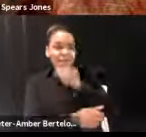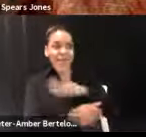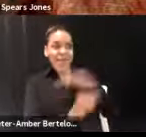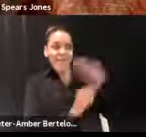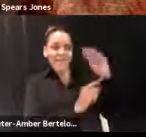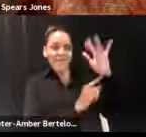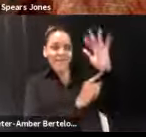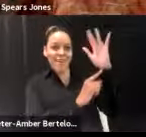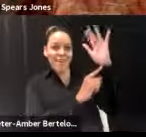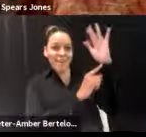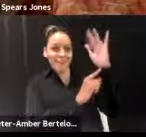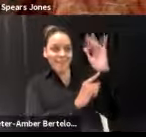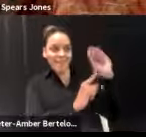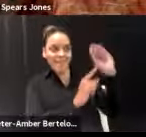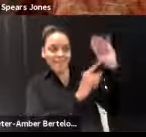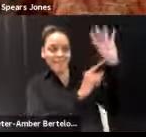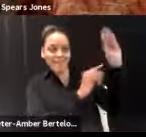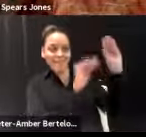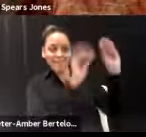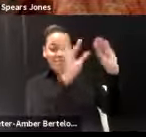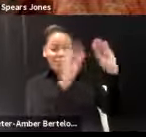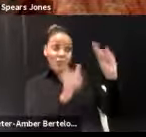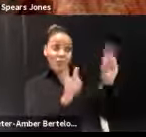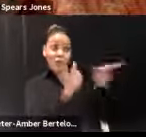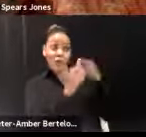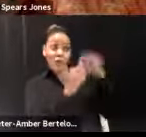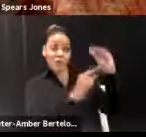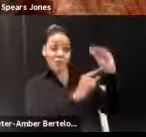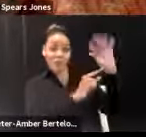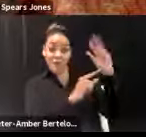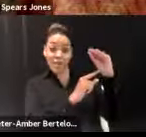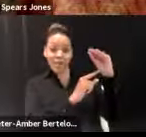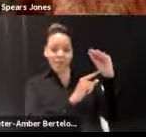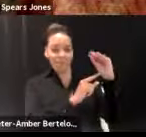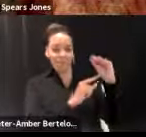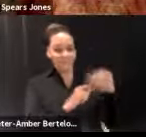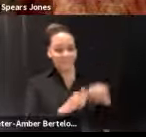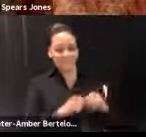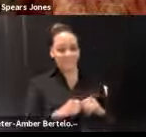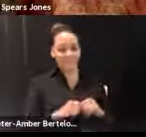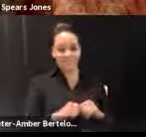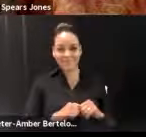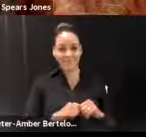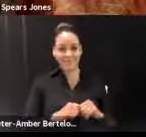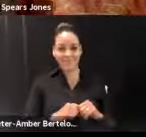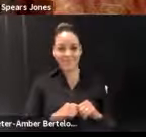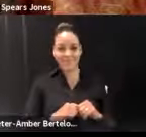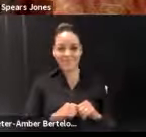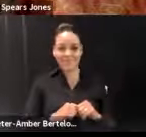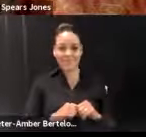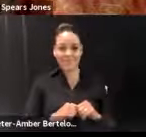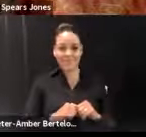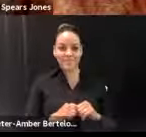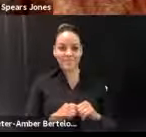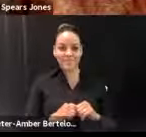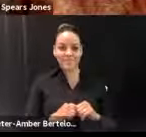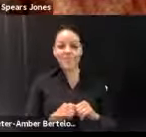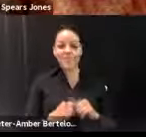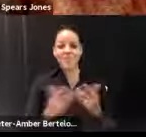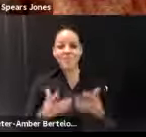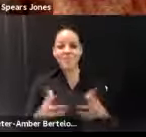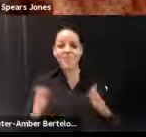my belt? You're not the first to seek anchor here. Thank all of you so